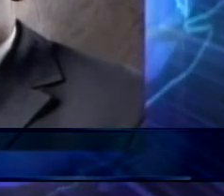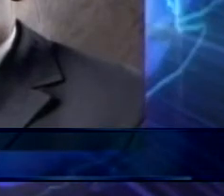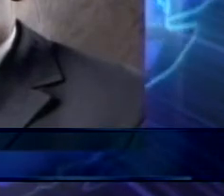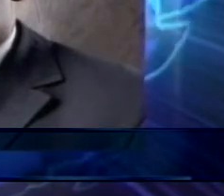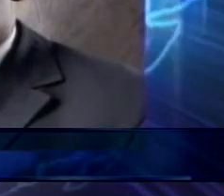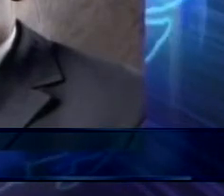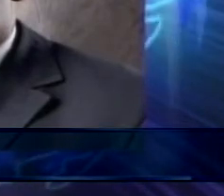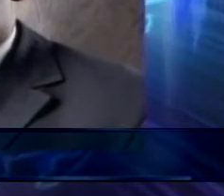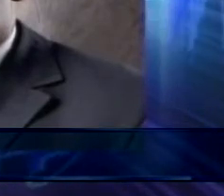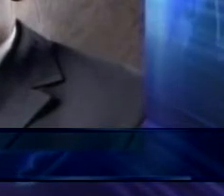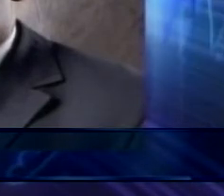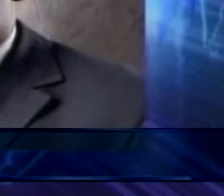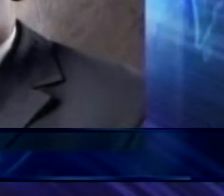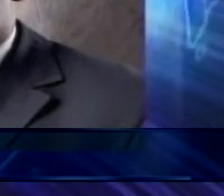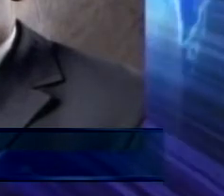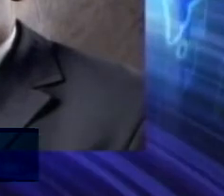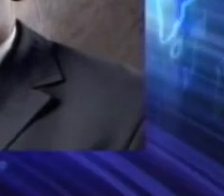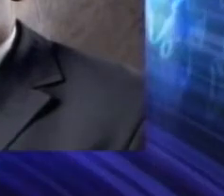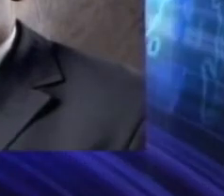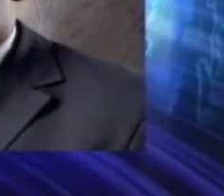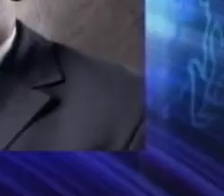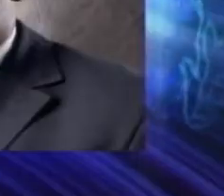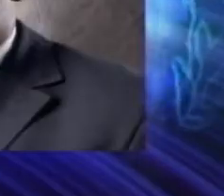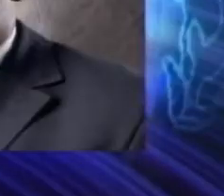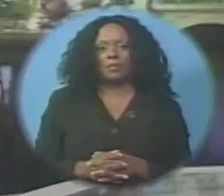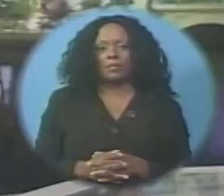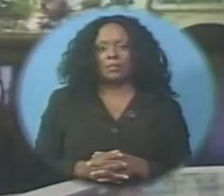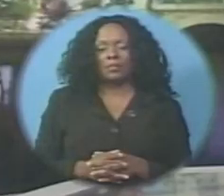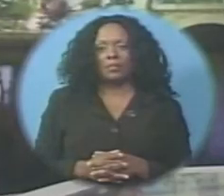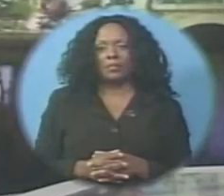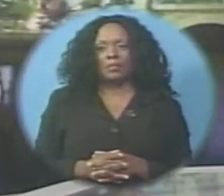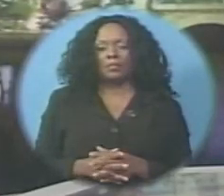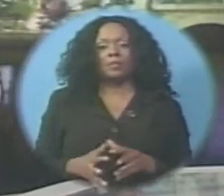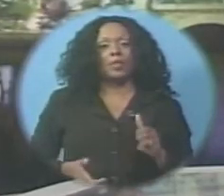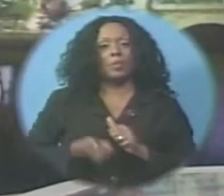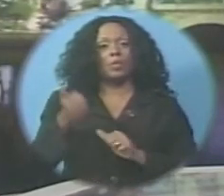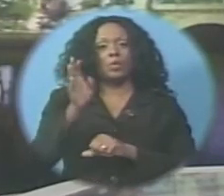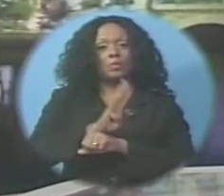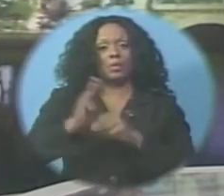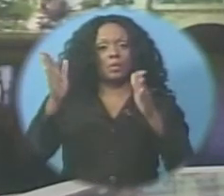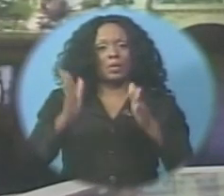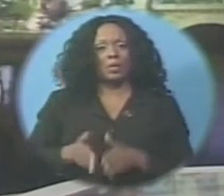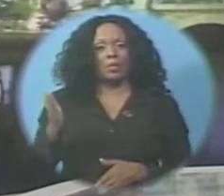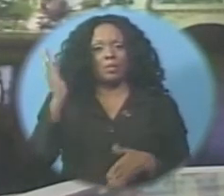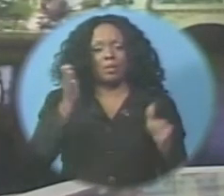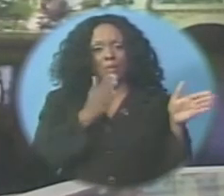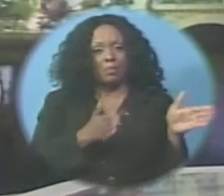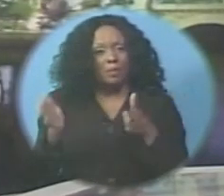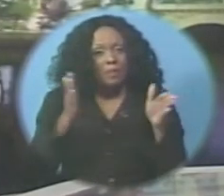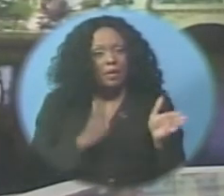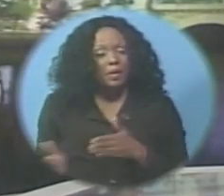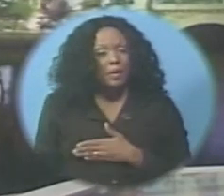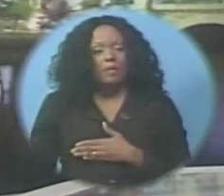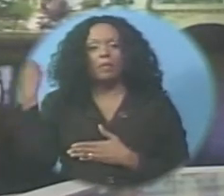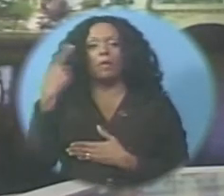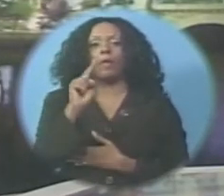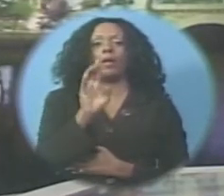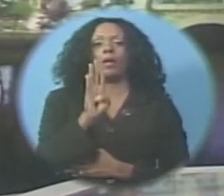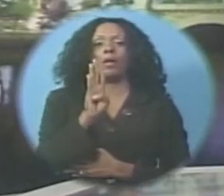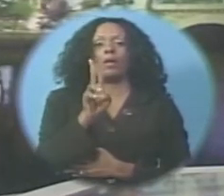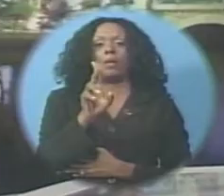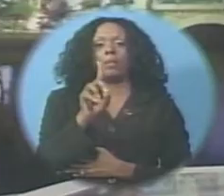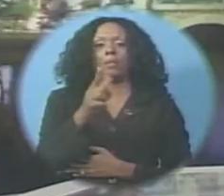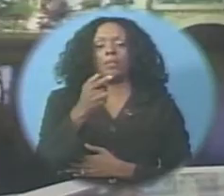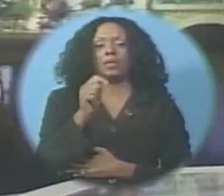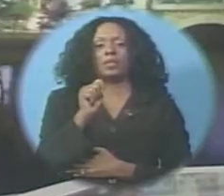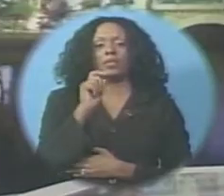been frozen for more than 6 years. And most Barbadians will be preparing for the outcome of that budget. CBC